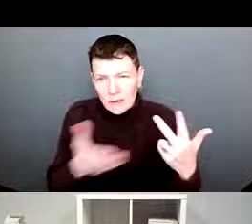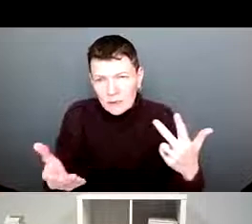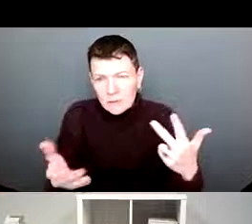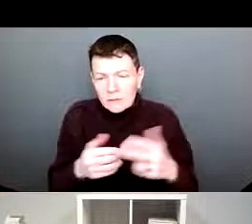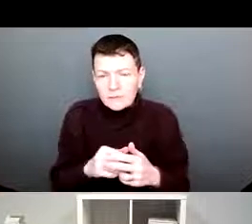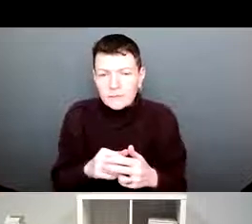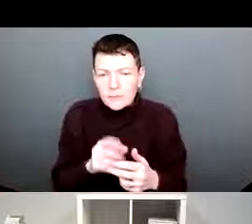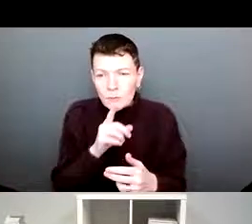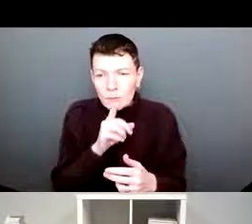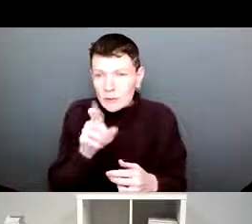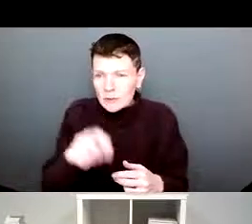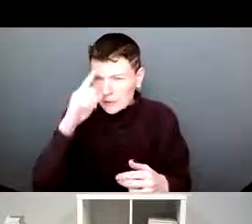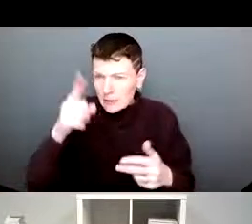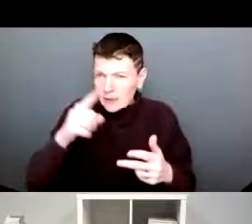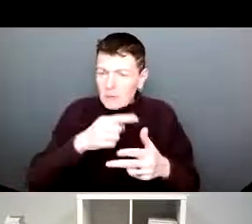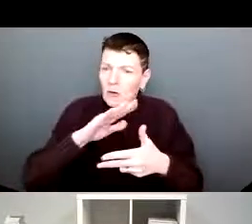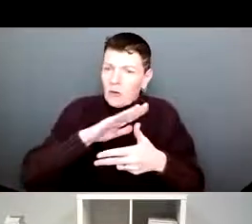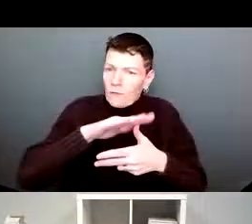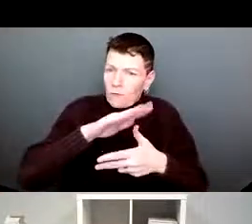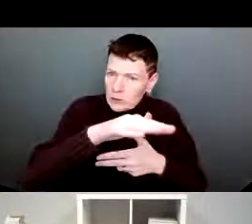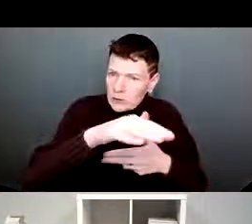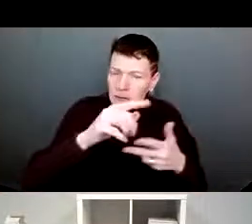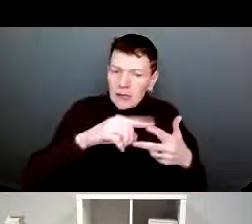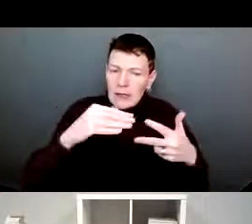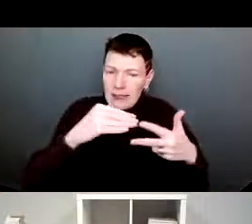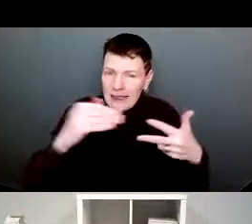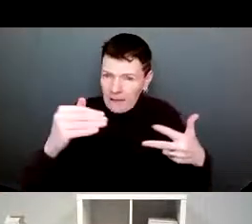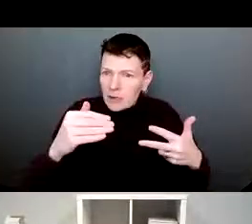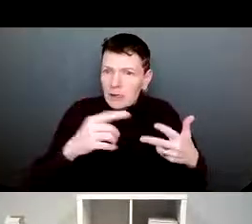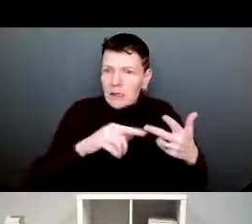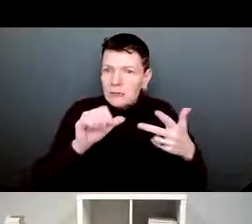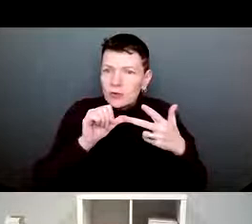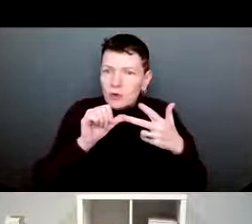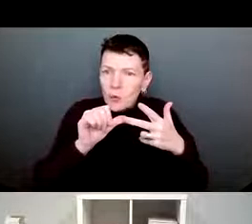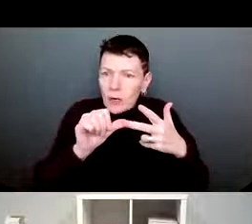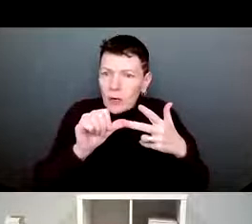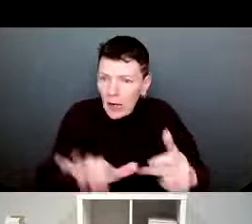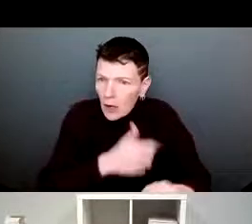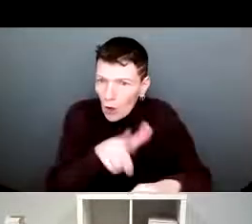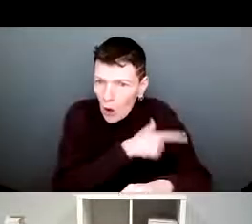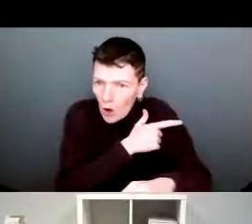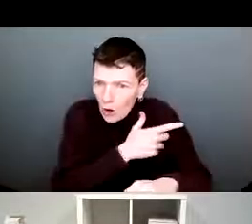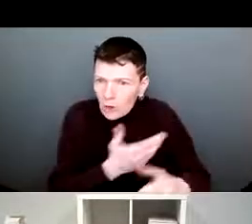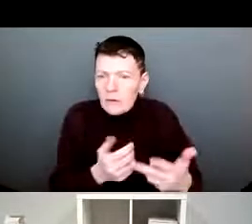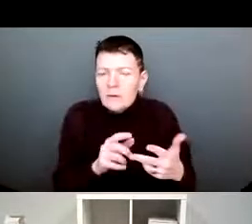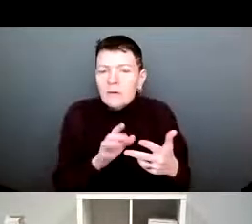We really need to think about the frequency, the level of sound, and then the duration of exposure to sound.